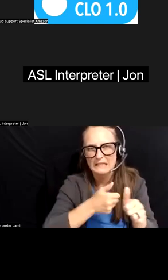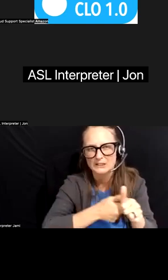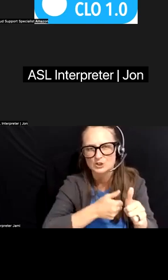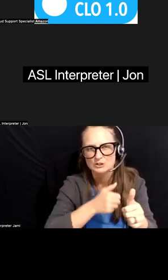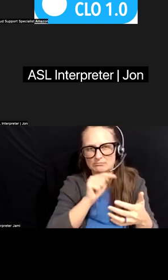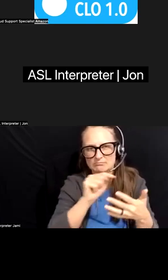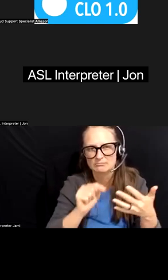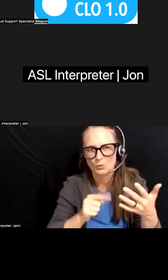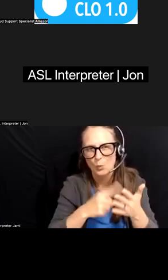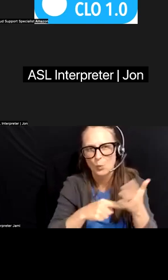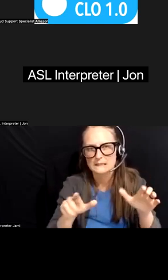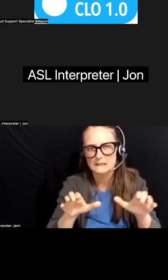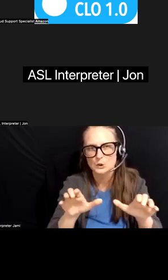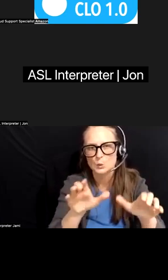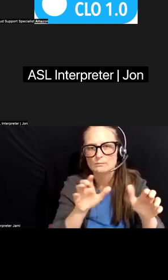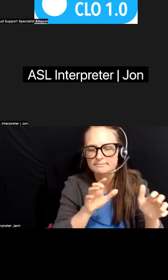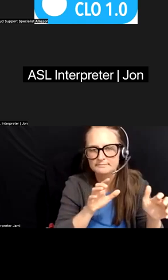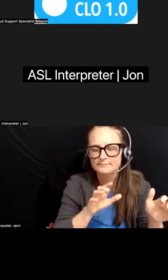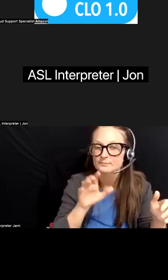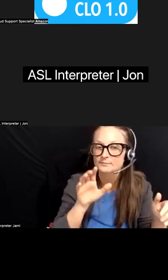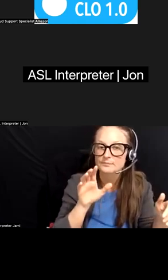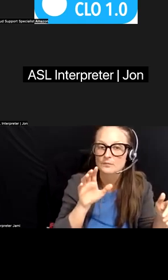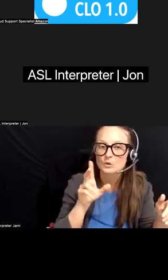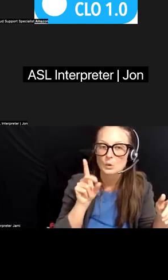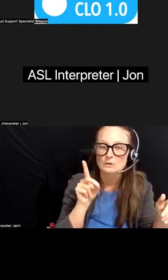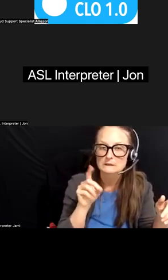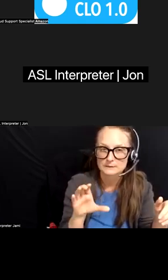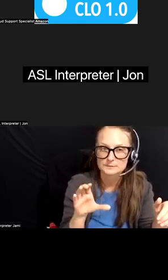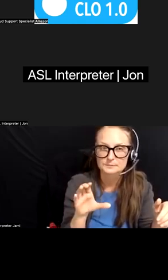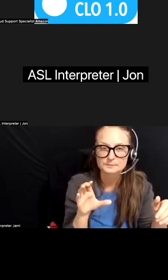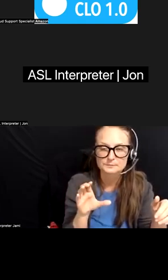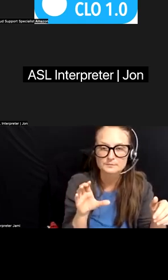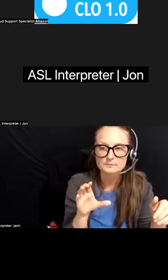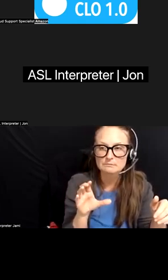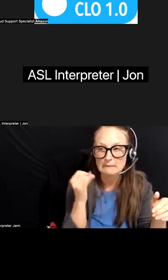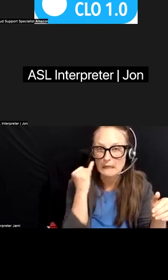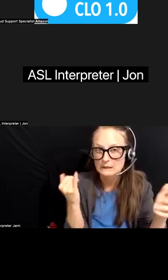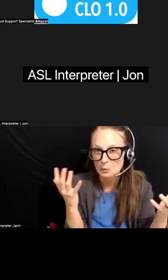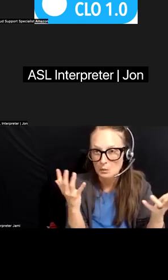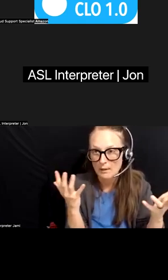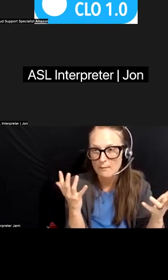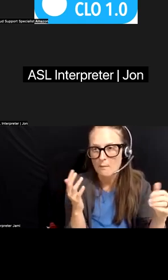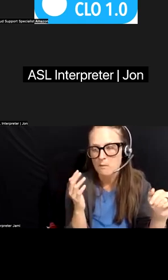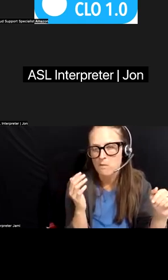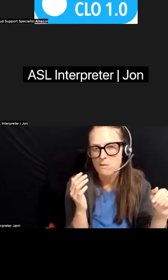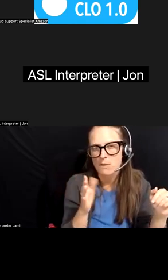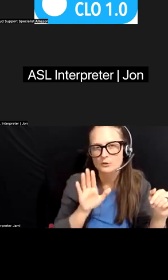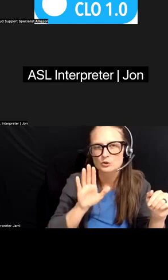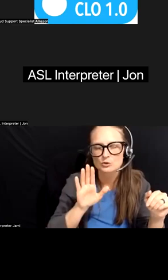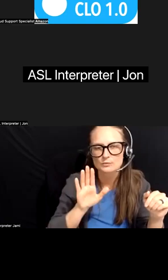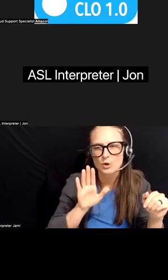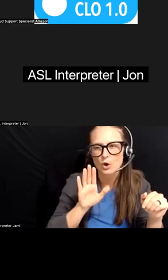data centers, the idea of data centers is it's your own